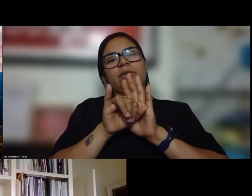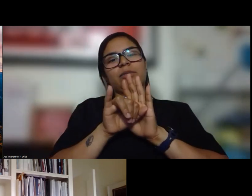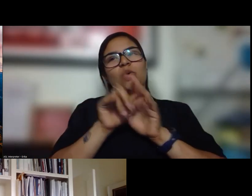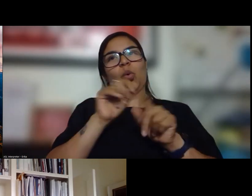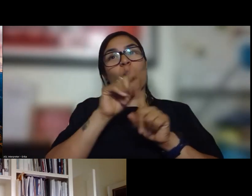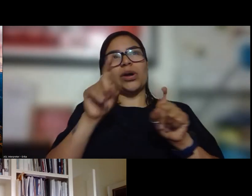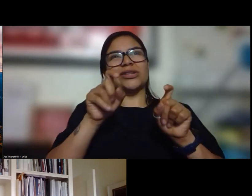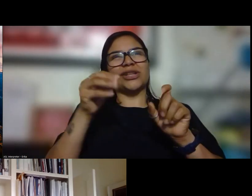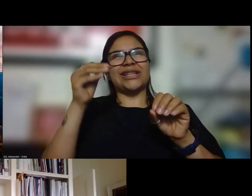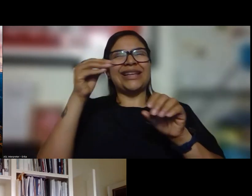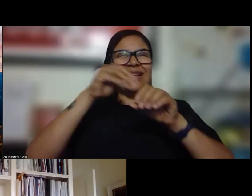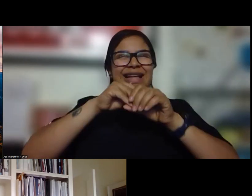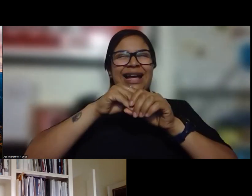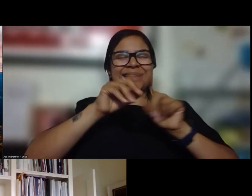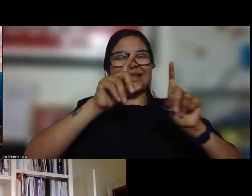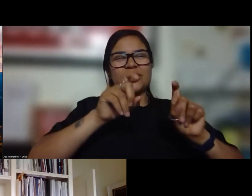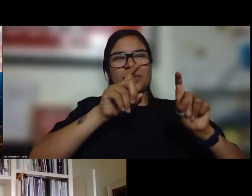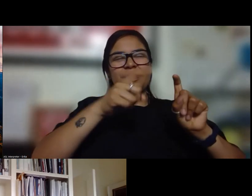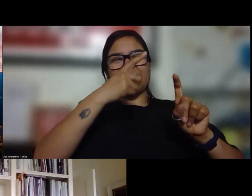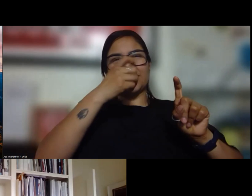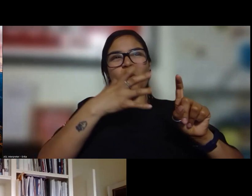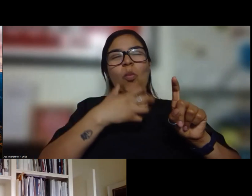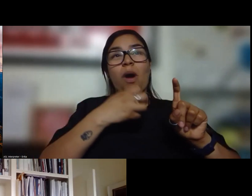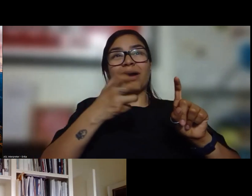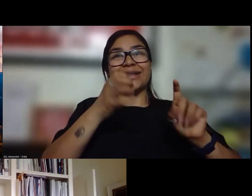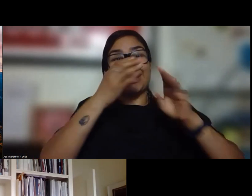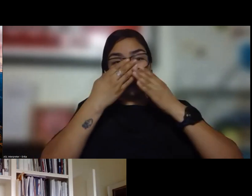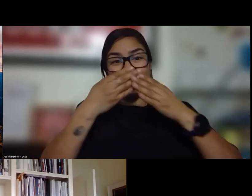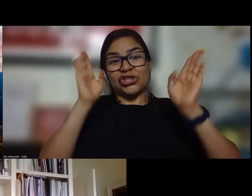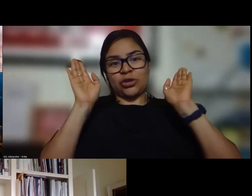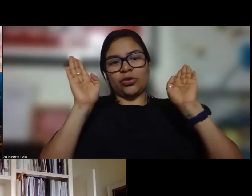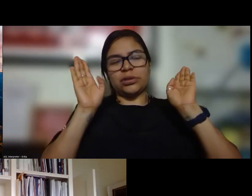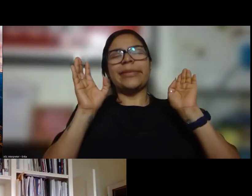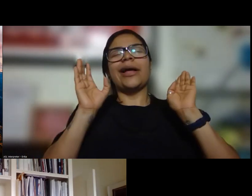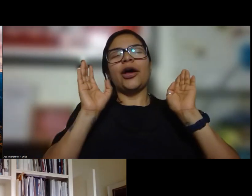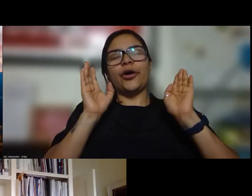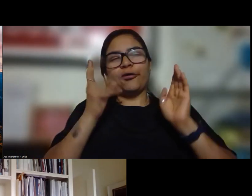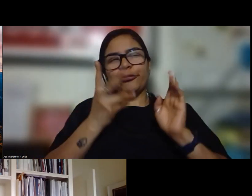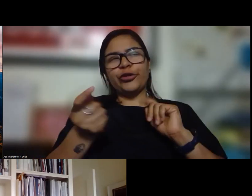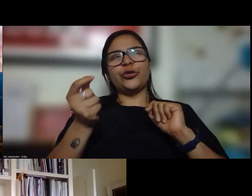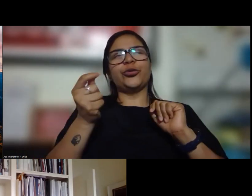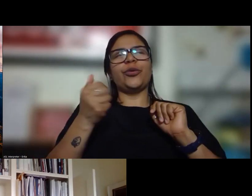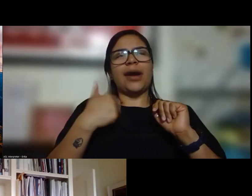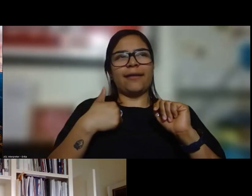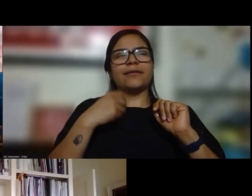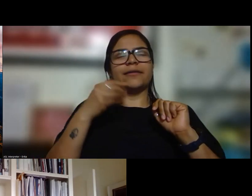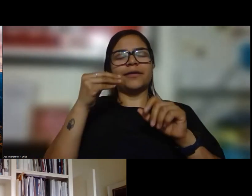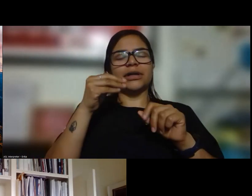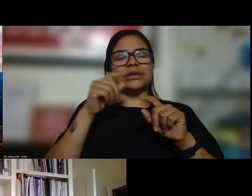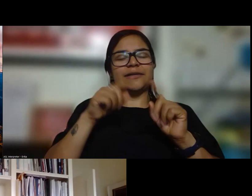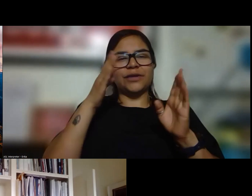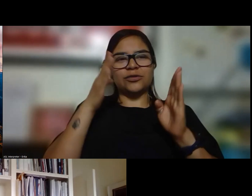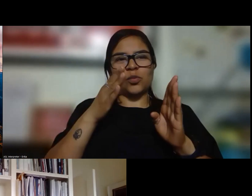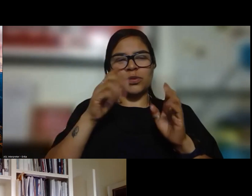questions within the survey because we wanted to make it very generalized. And so there are some SOGI related questions within the survey.